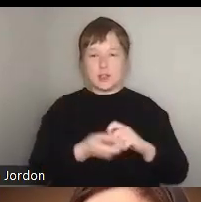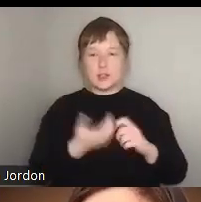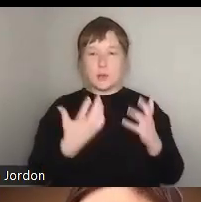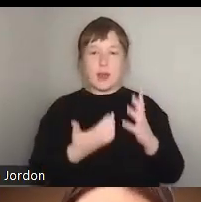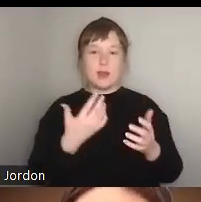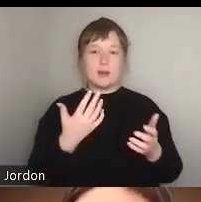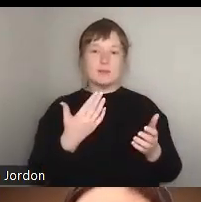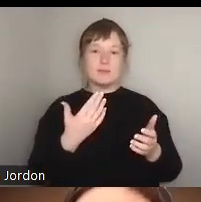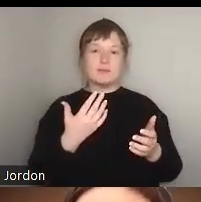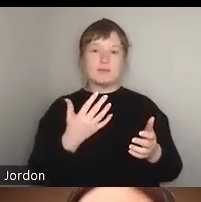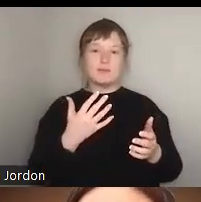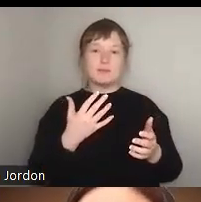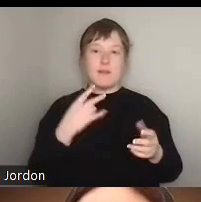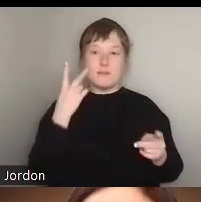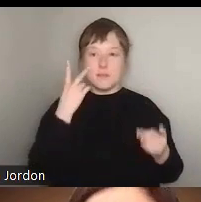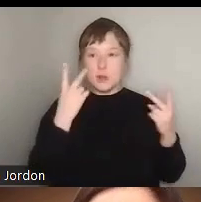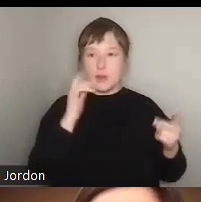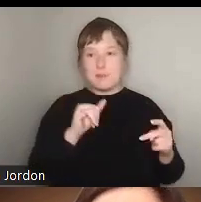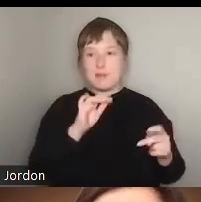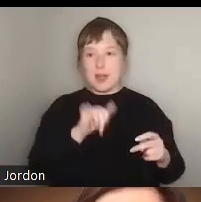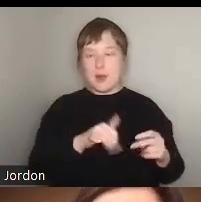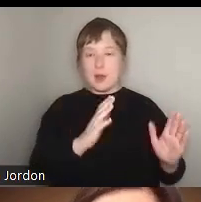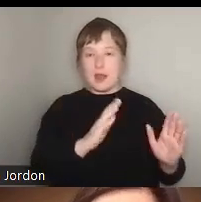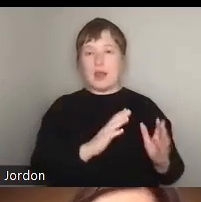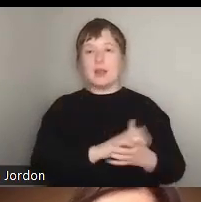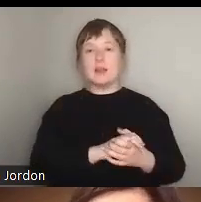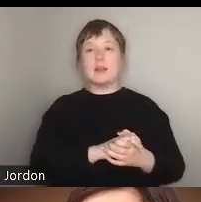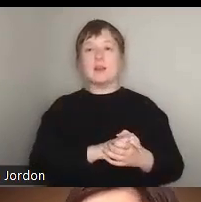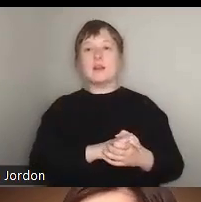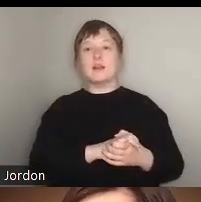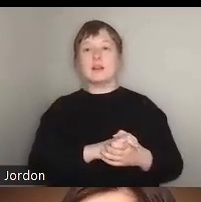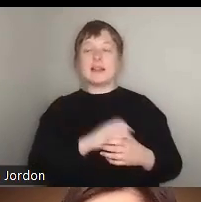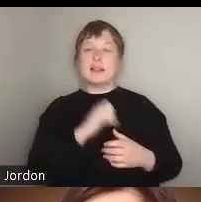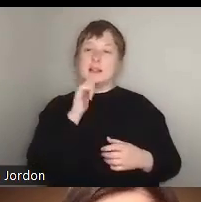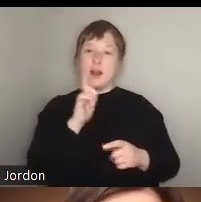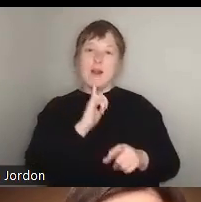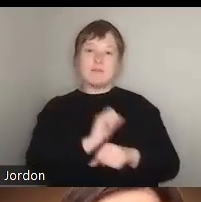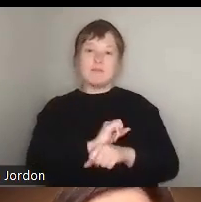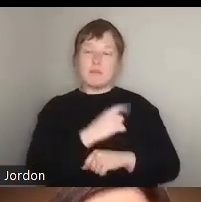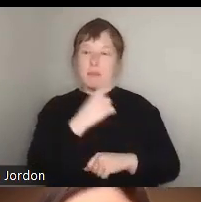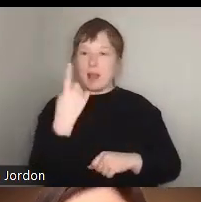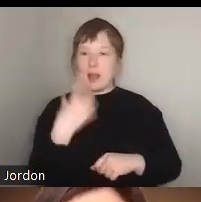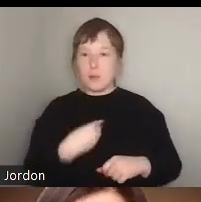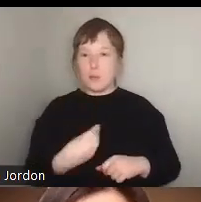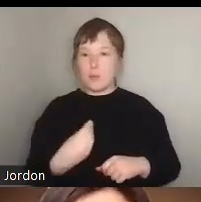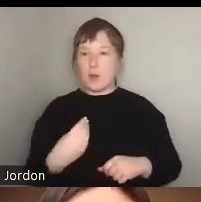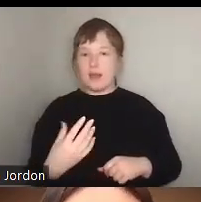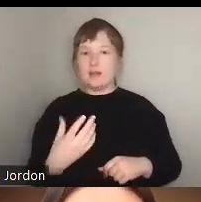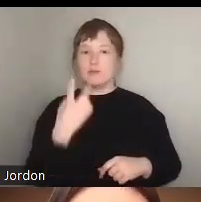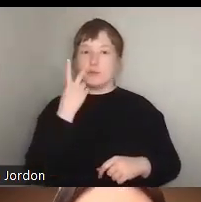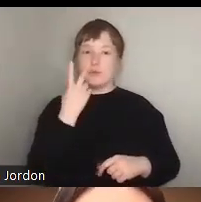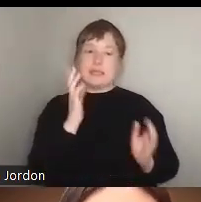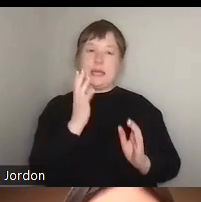person that way. It's just not as black and white as it might seem from the outside sometimes.